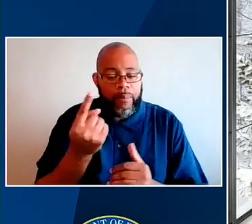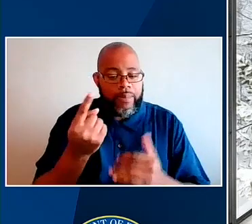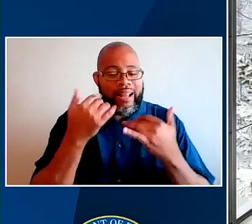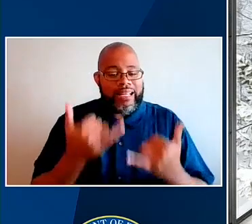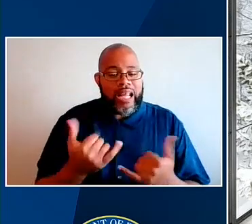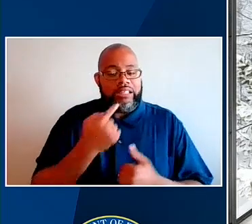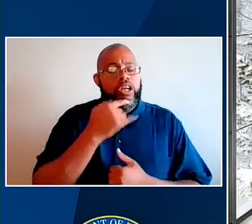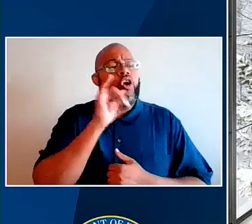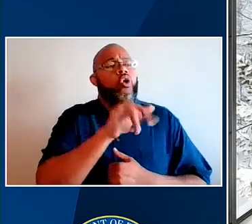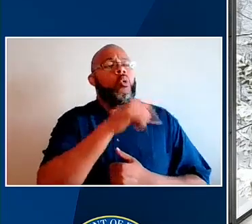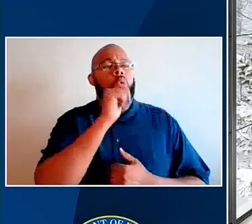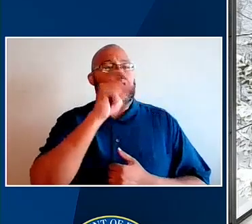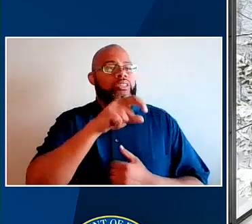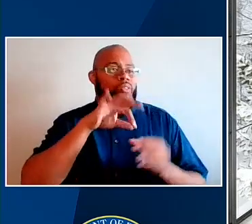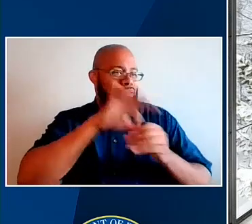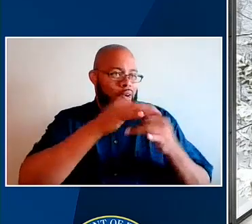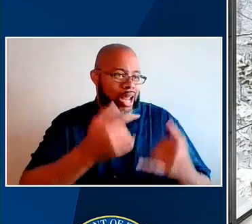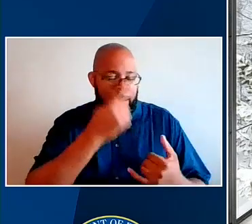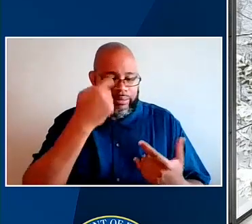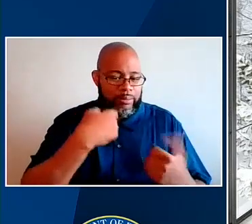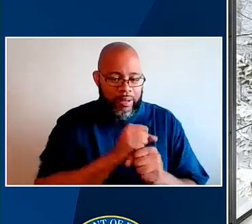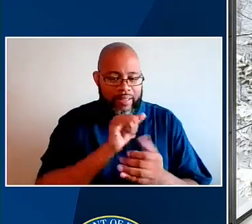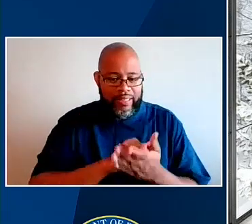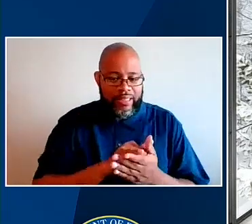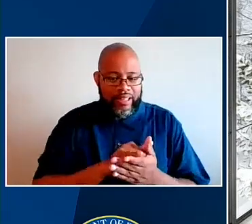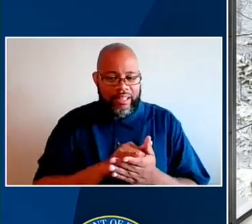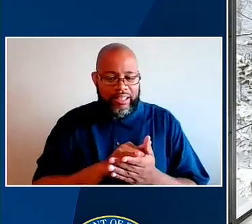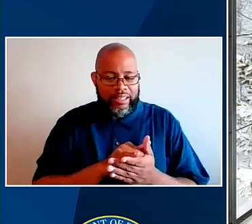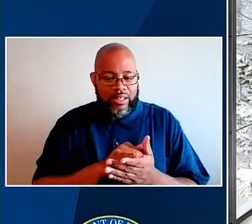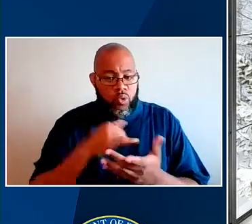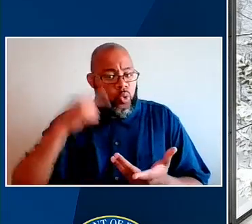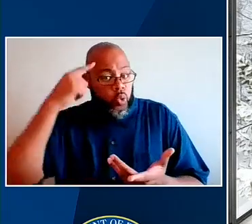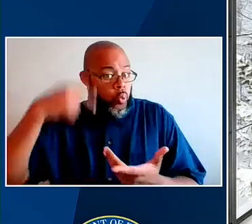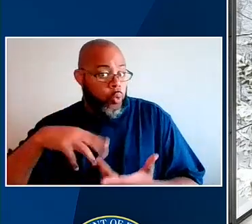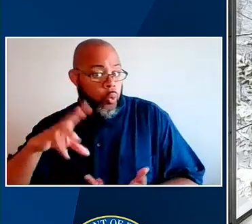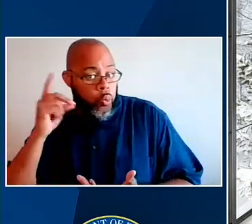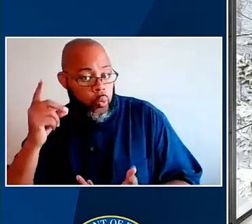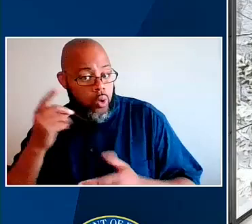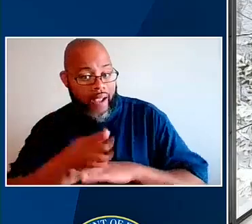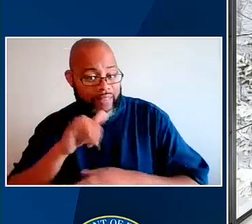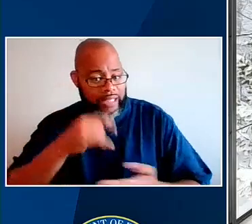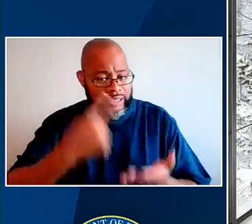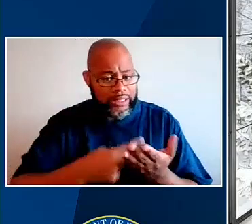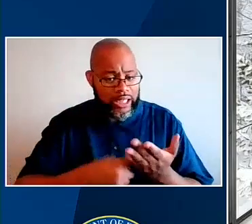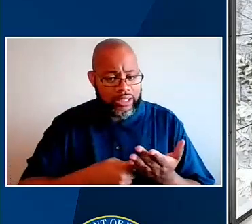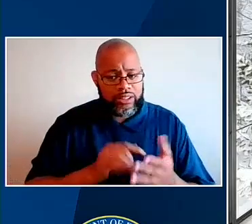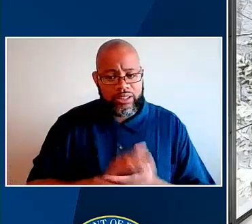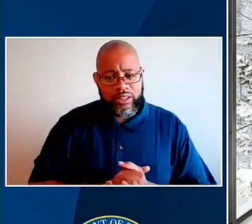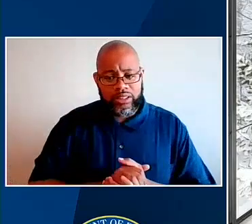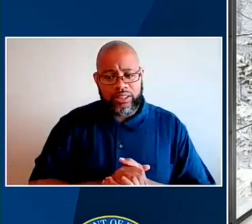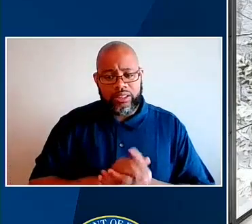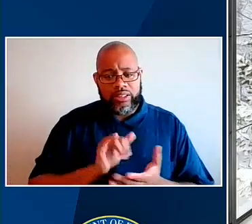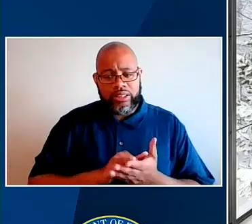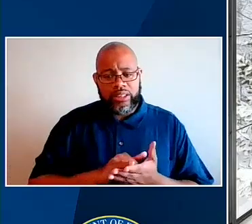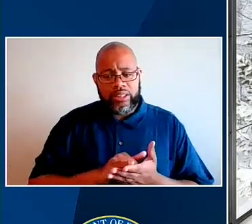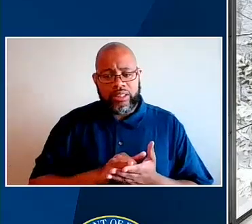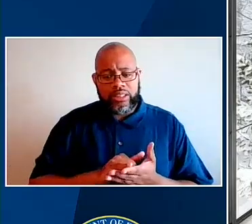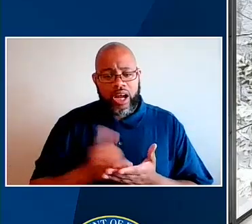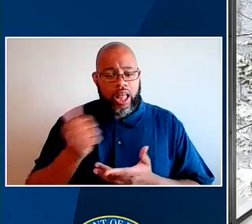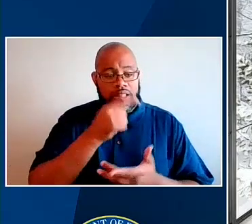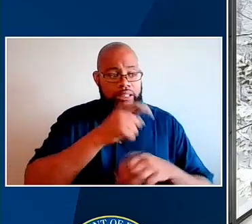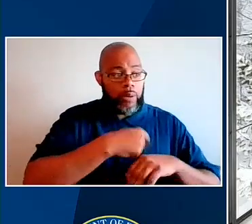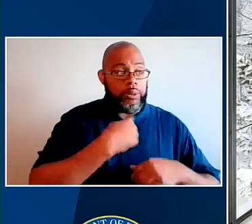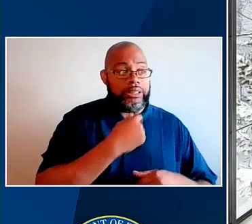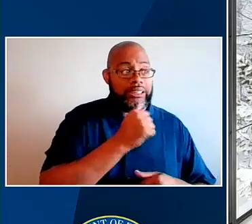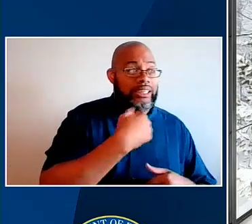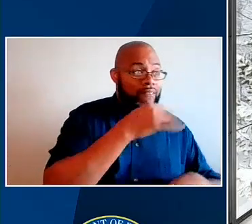saying, oh, we don't need to take a vote now. Let's make an assumption that we thought we were going to after this discussion, that it was tied to earlier vote. Well, you didn't say that, and that